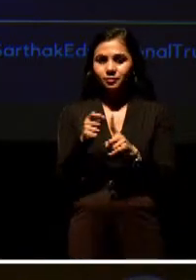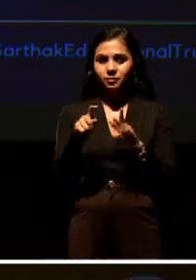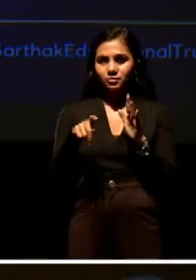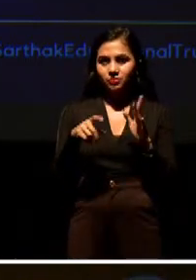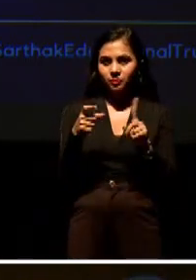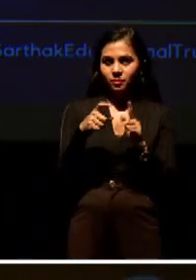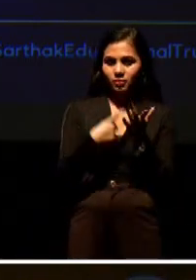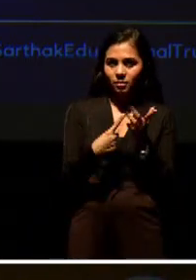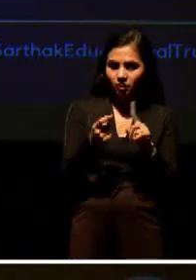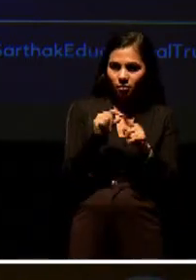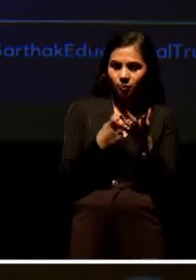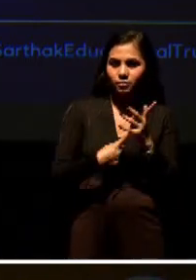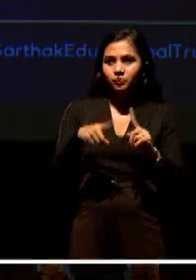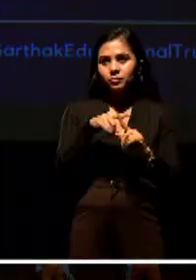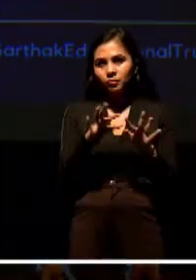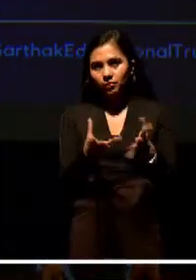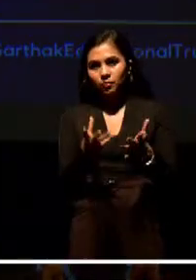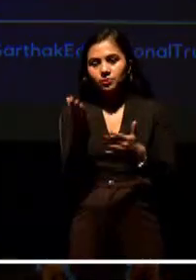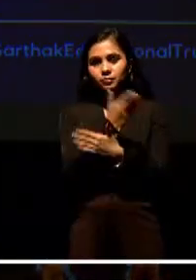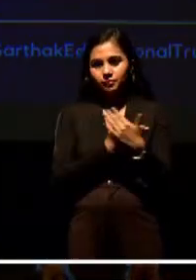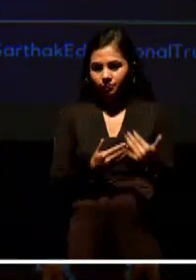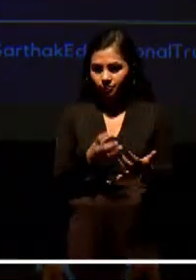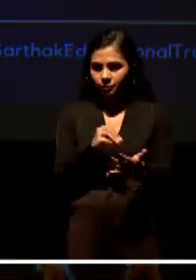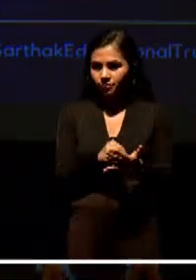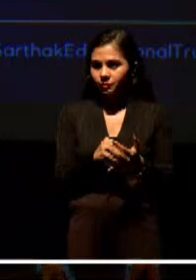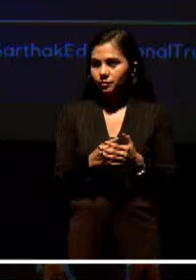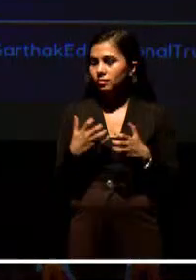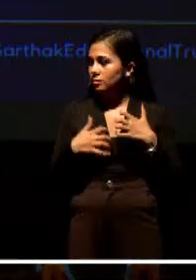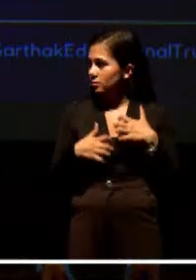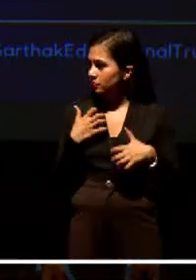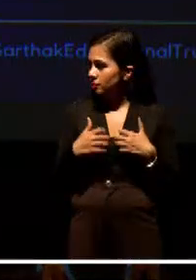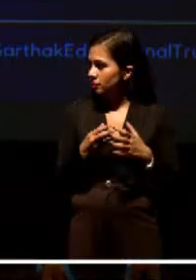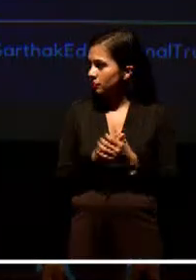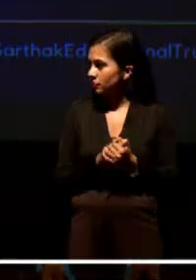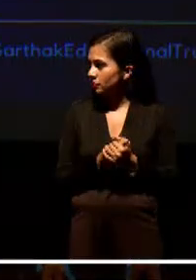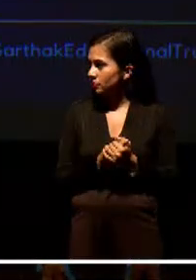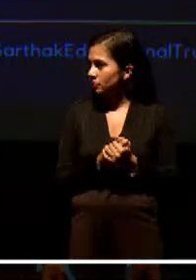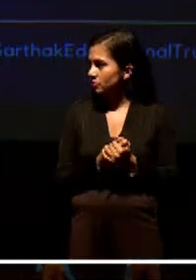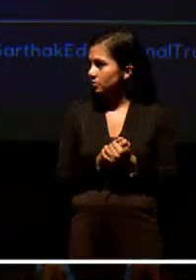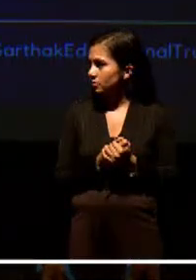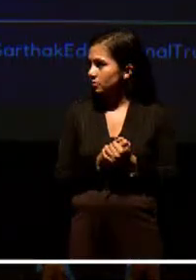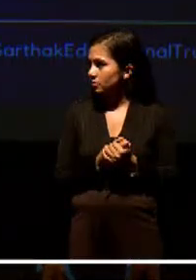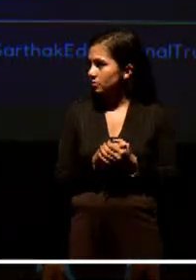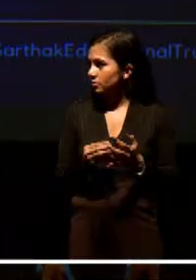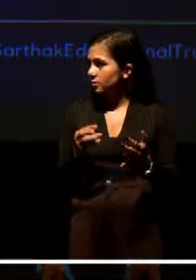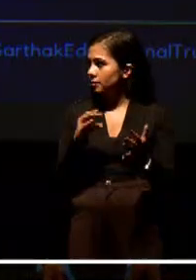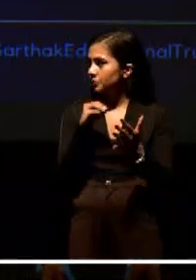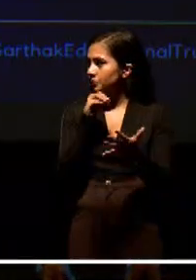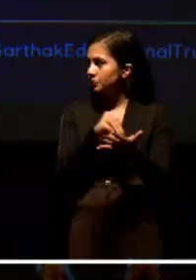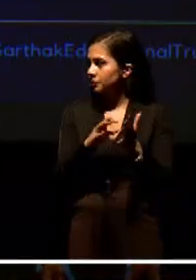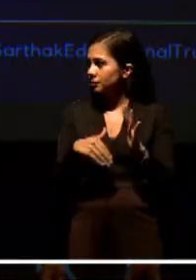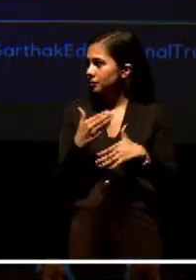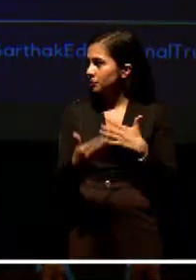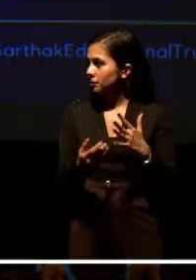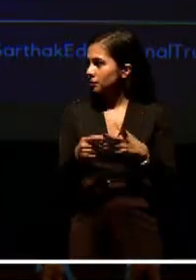Department of Disability, and which is interesting, and I think many people know it also. A study was conducted by